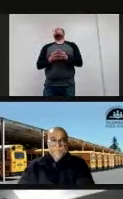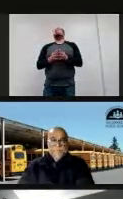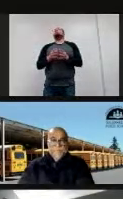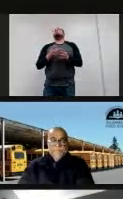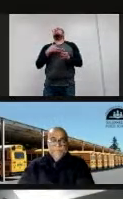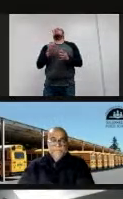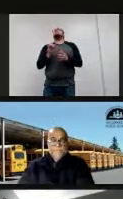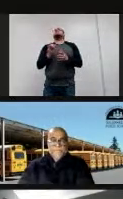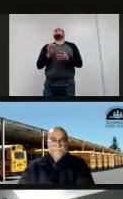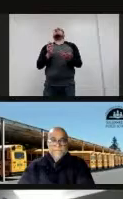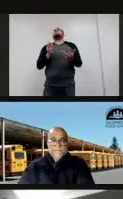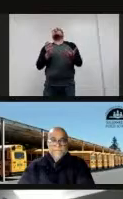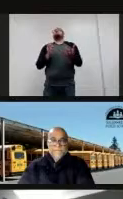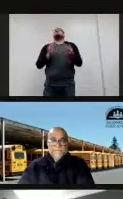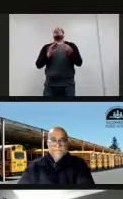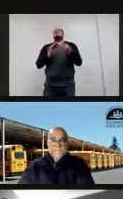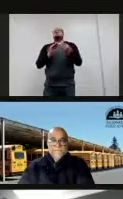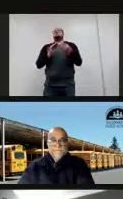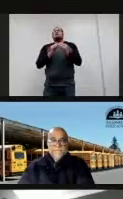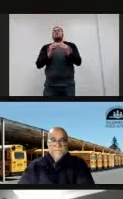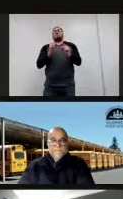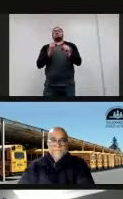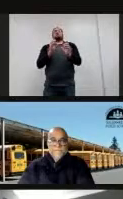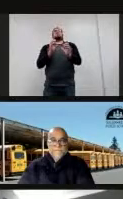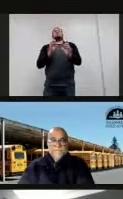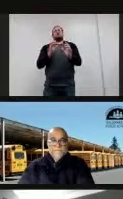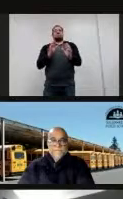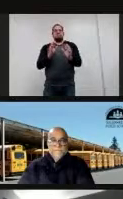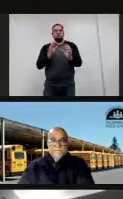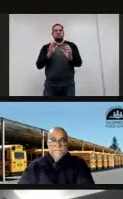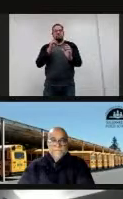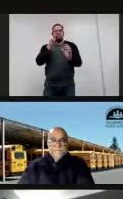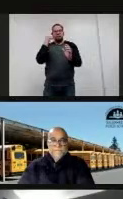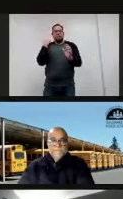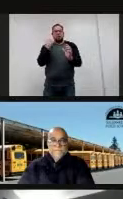like the numbers are shocking, I think, to all of us.